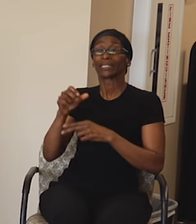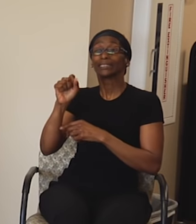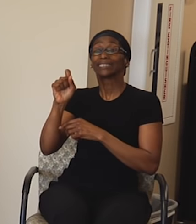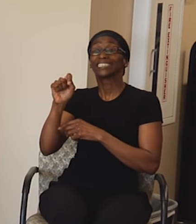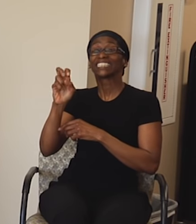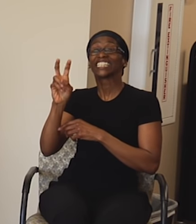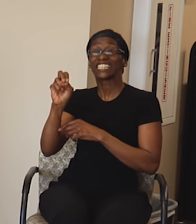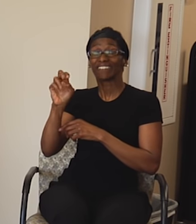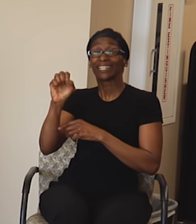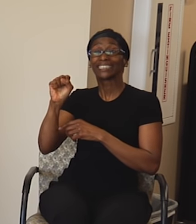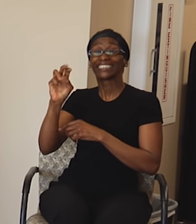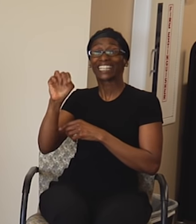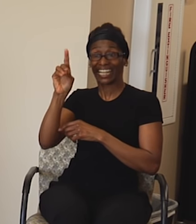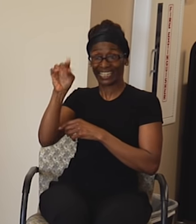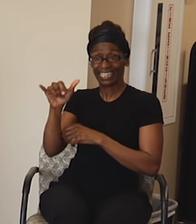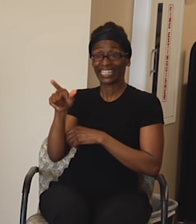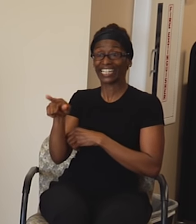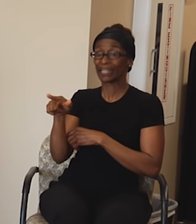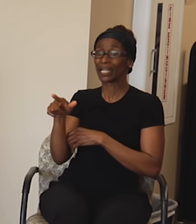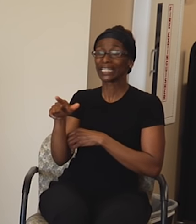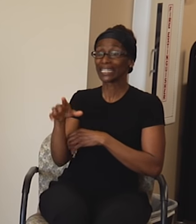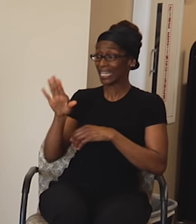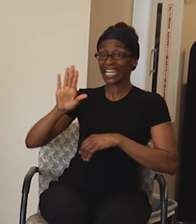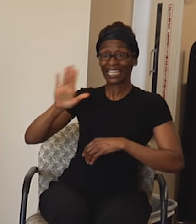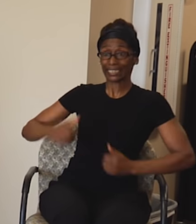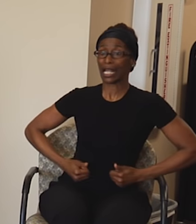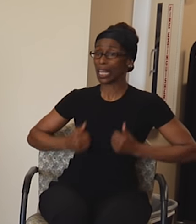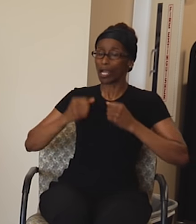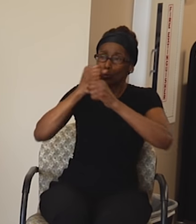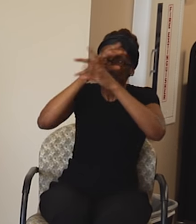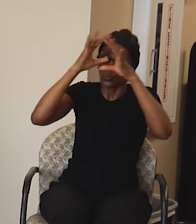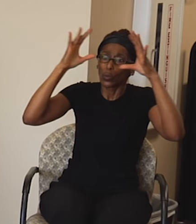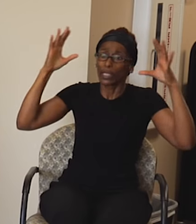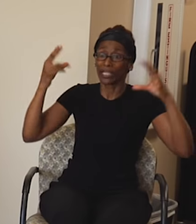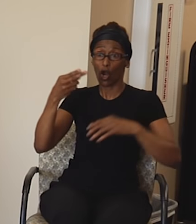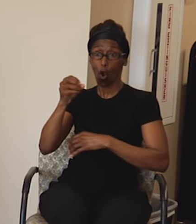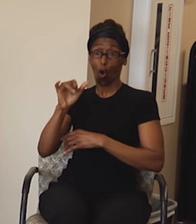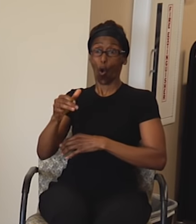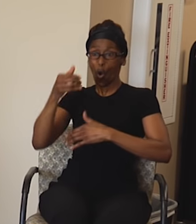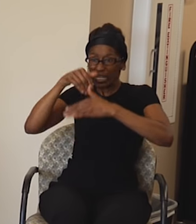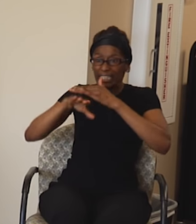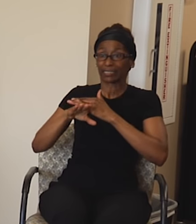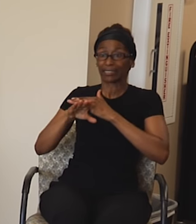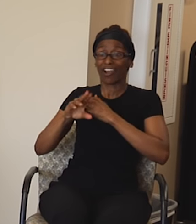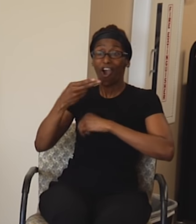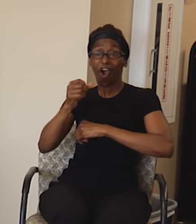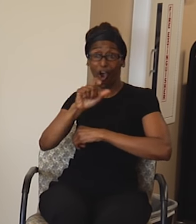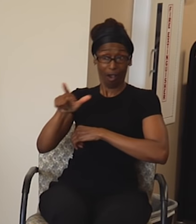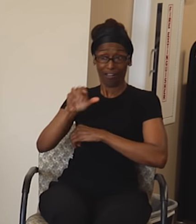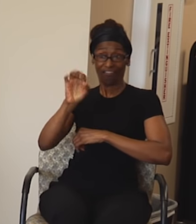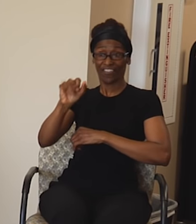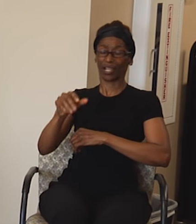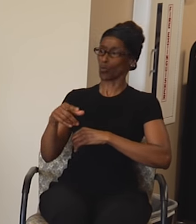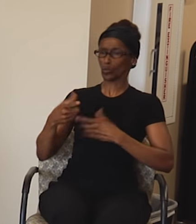who made, has made it his life's dream to get William Hoy into the Hall of Fame. We started corresponding by email